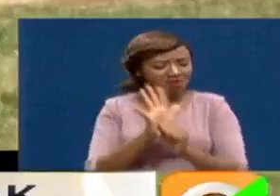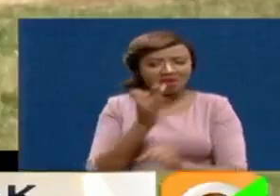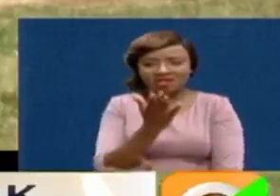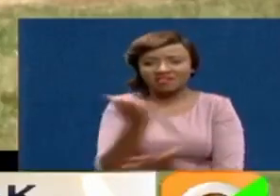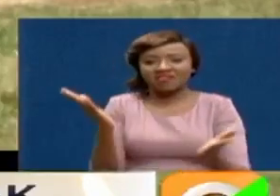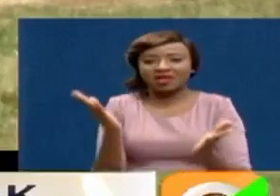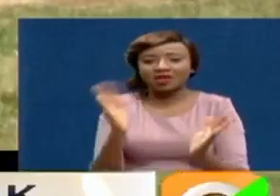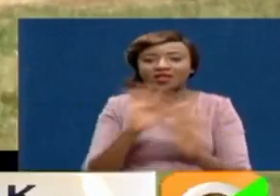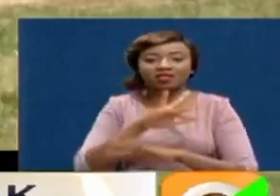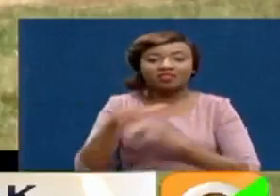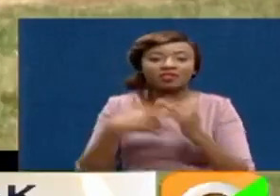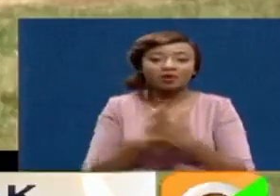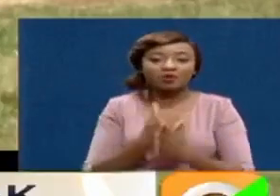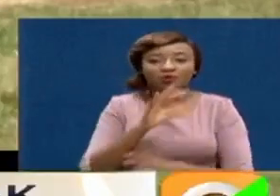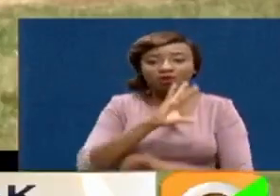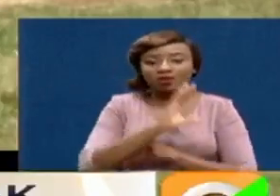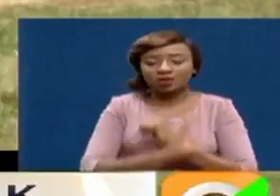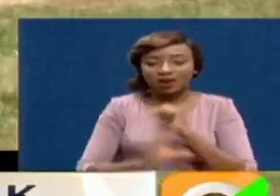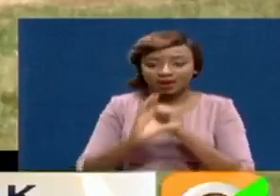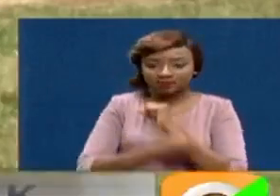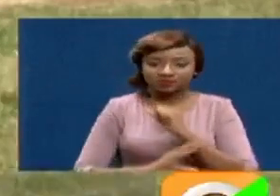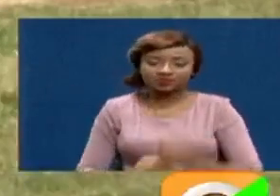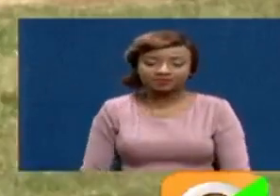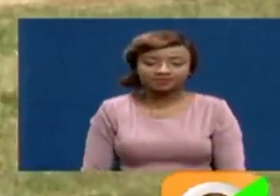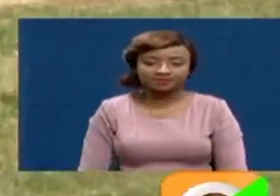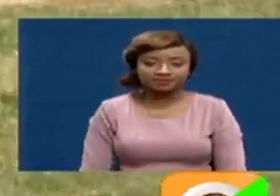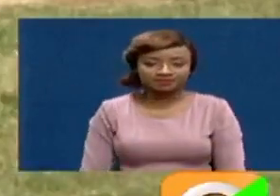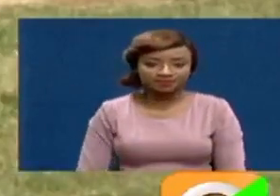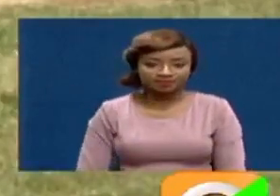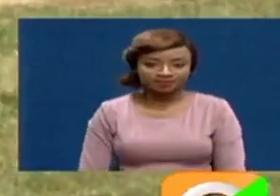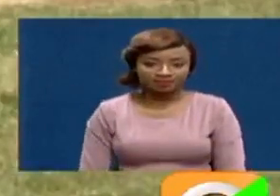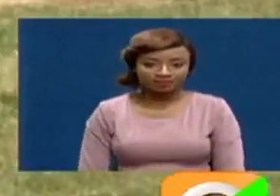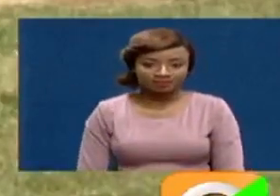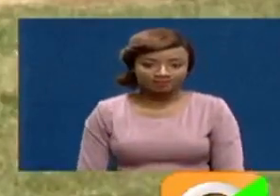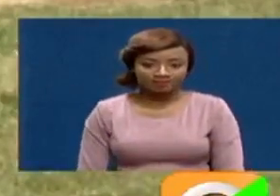but across the continent. Marianne Nyambura, Citizen TV, Kabarak Grounds.